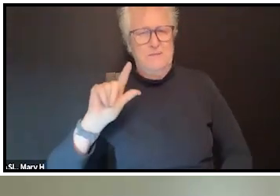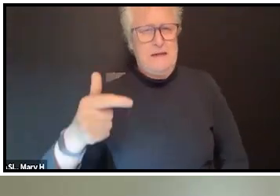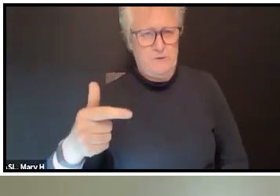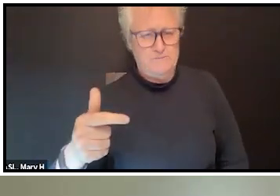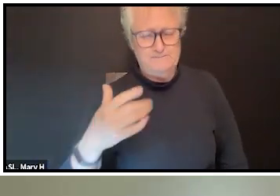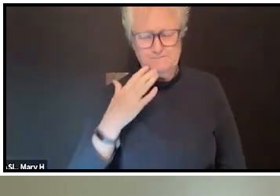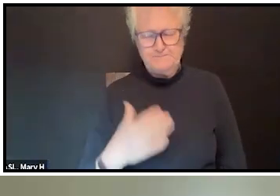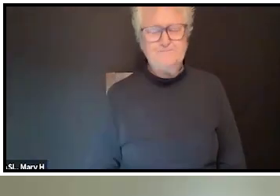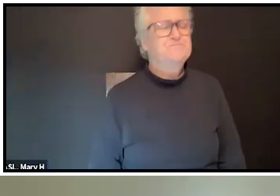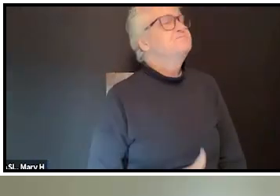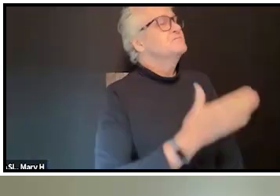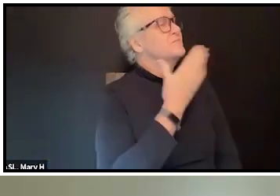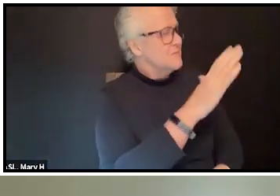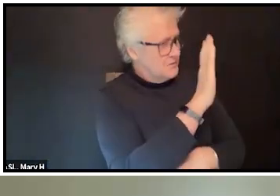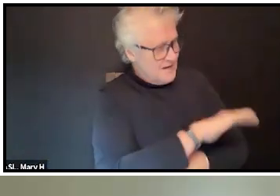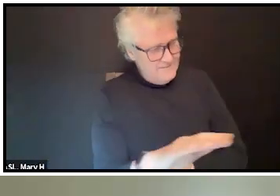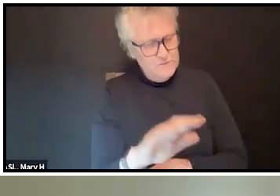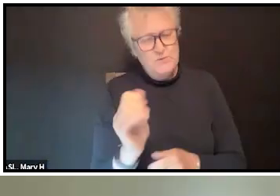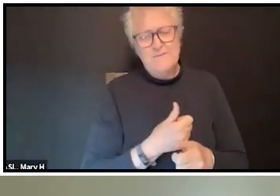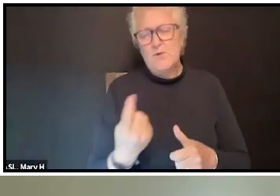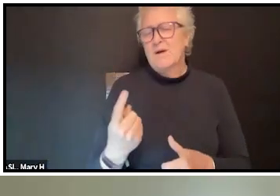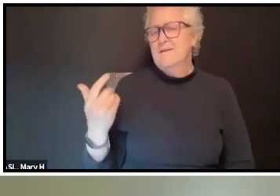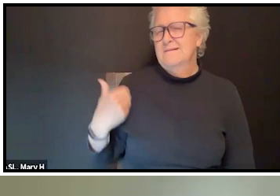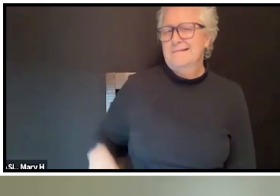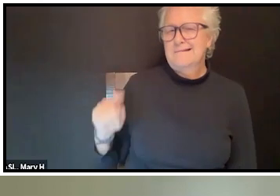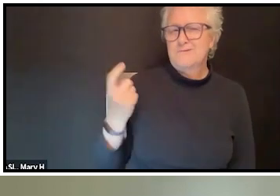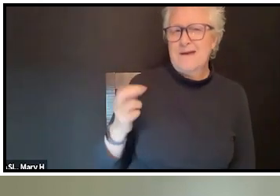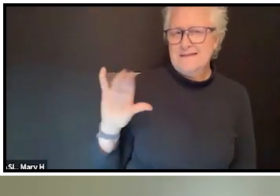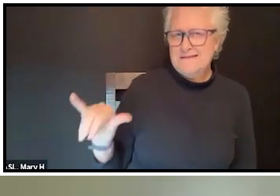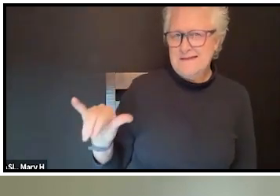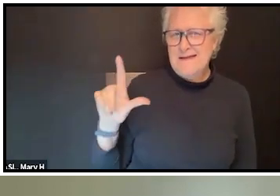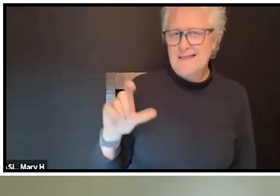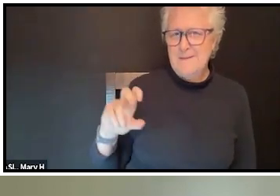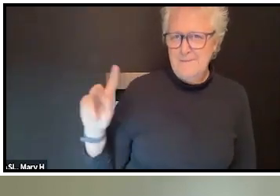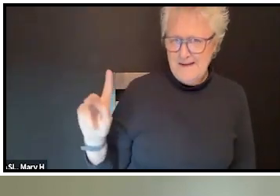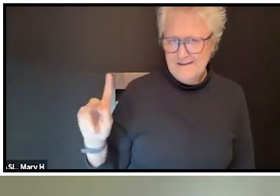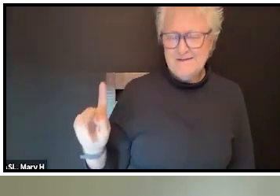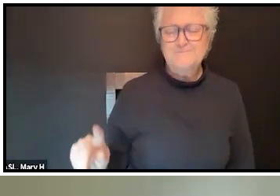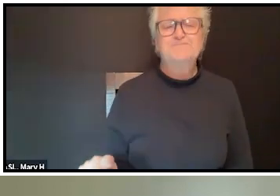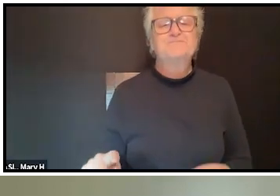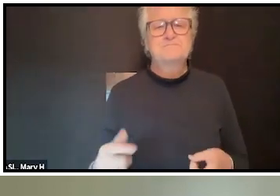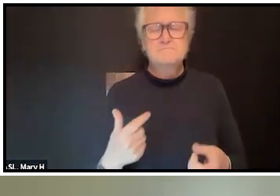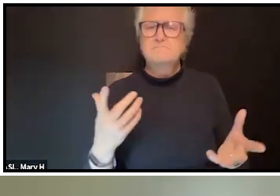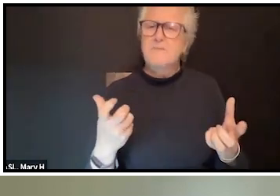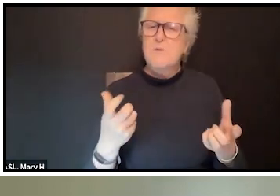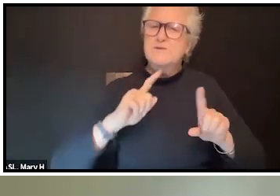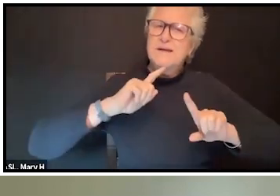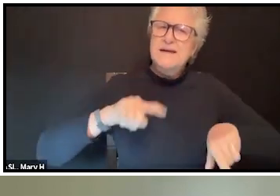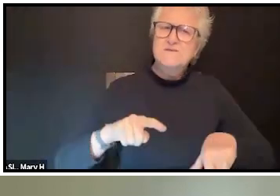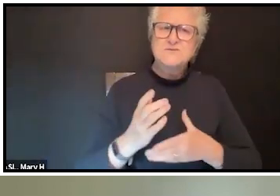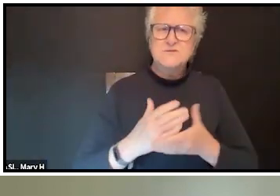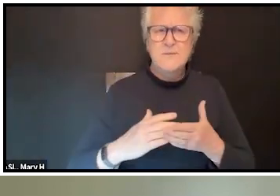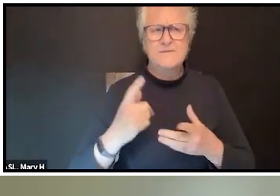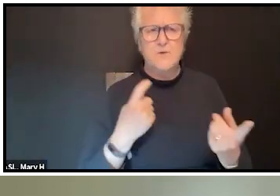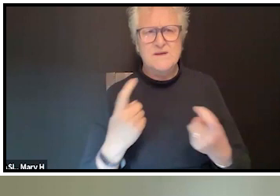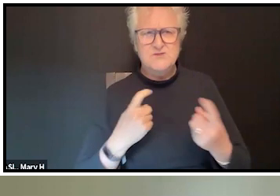Levesque. I wanted to share some updates as they relate to the SIS assessment, the supports intensity scale. We have